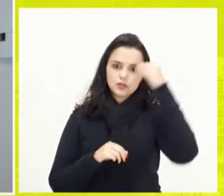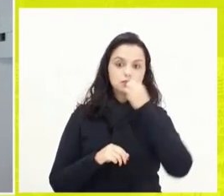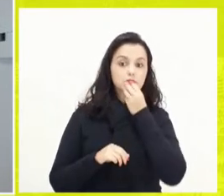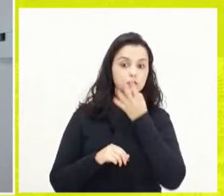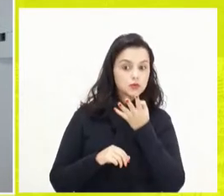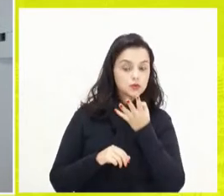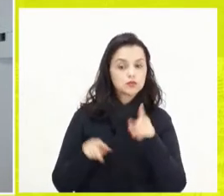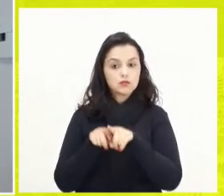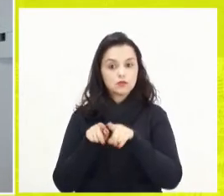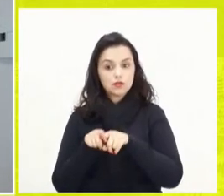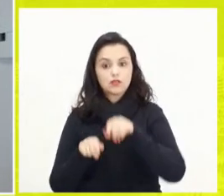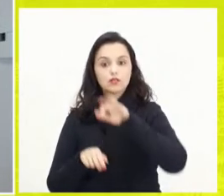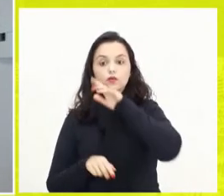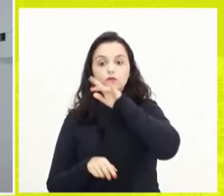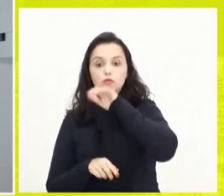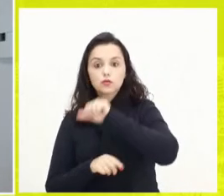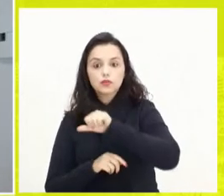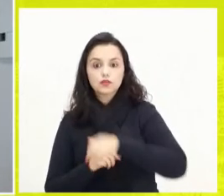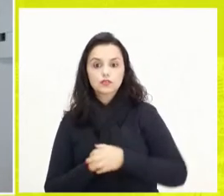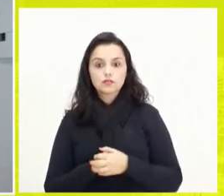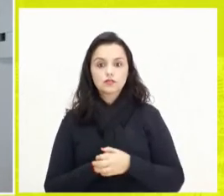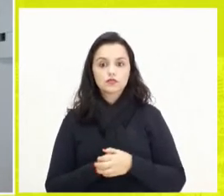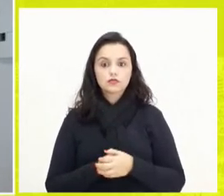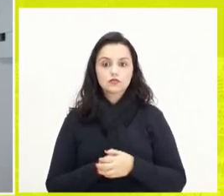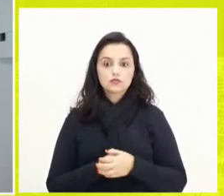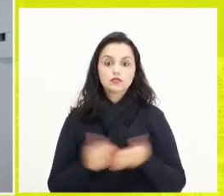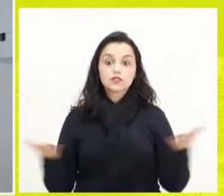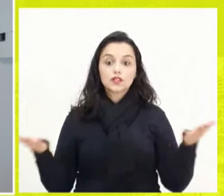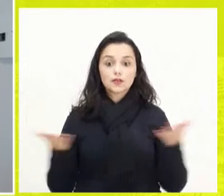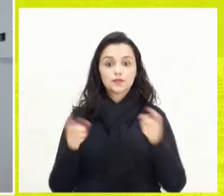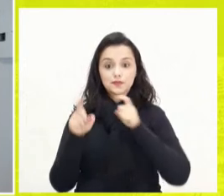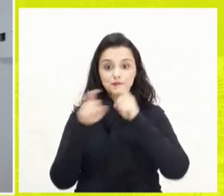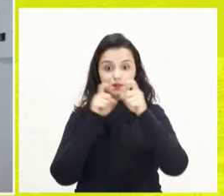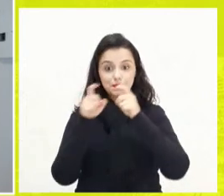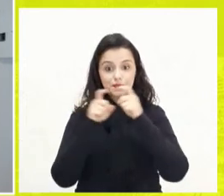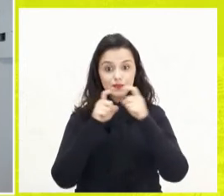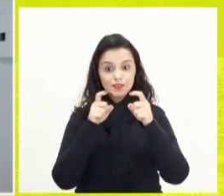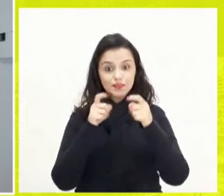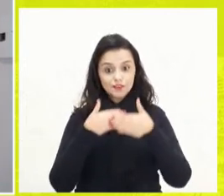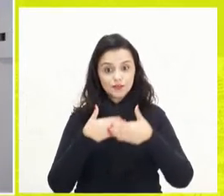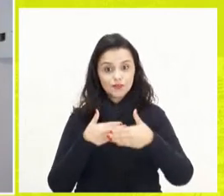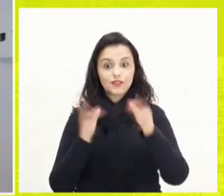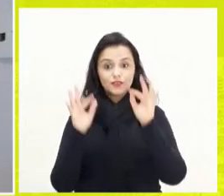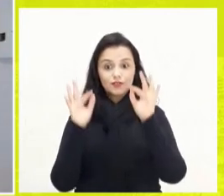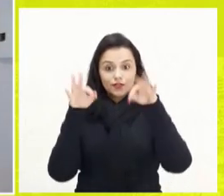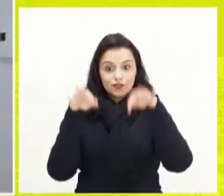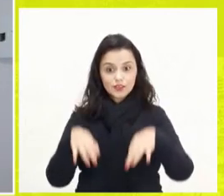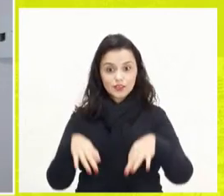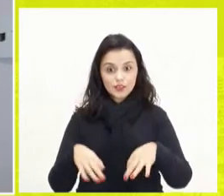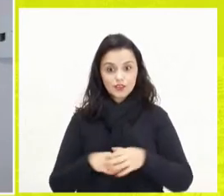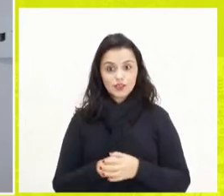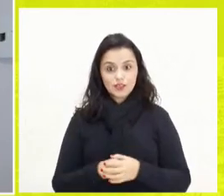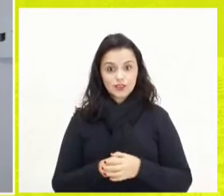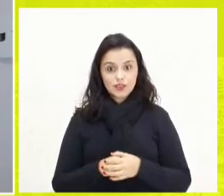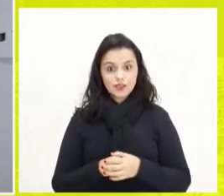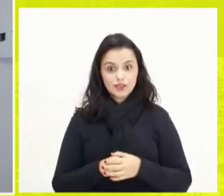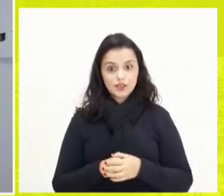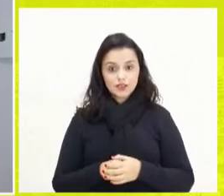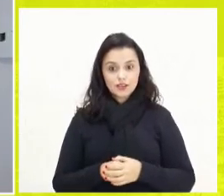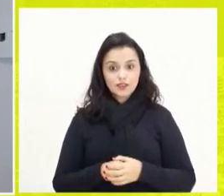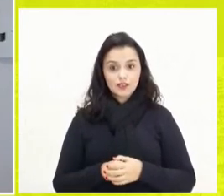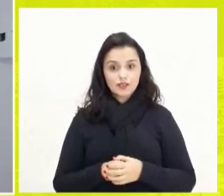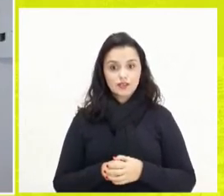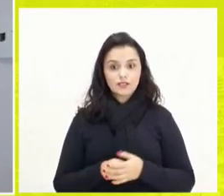be really conscious about all these problems actually before wrapping up this first panel